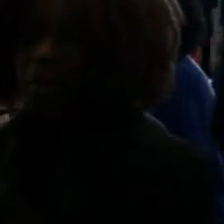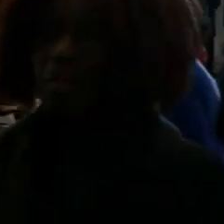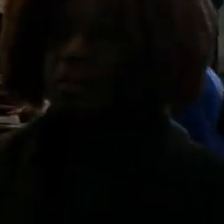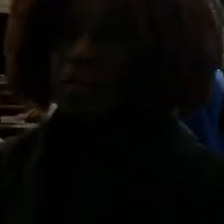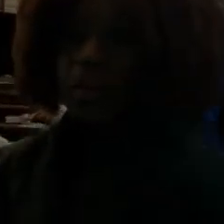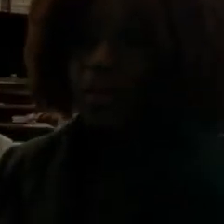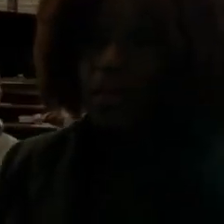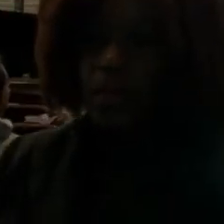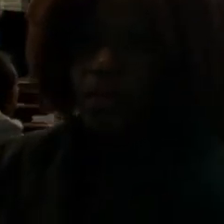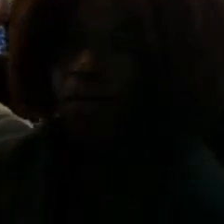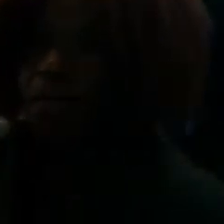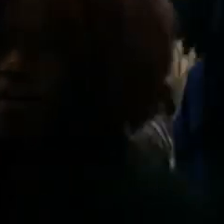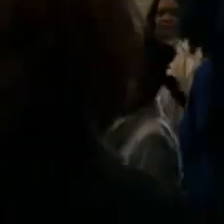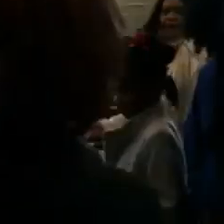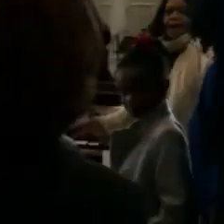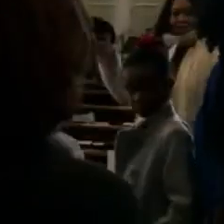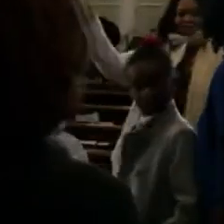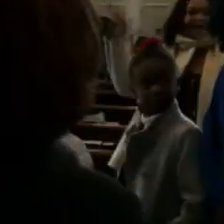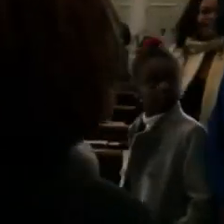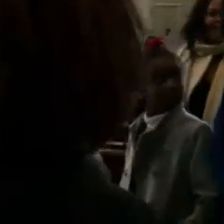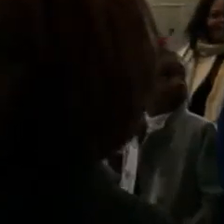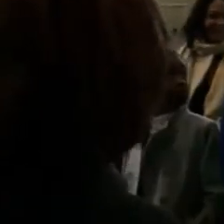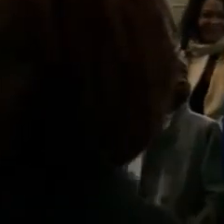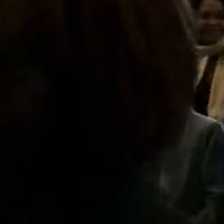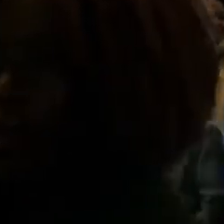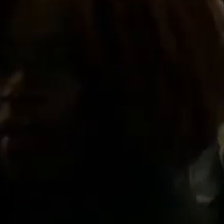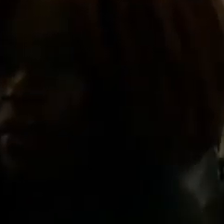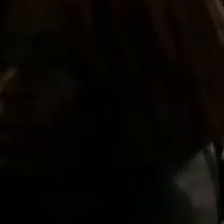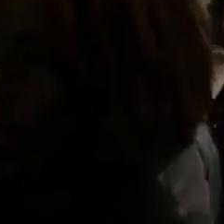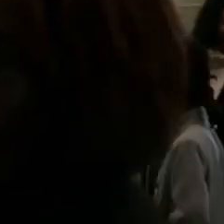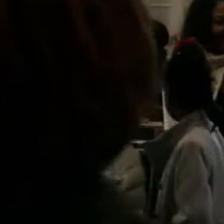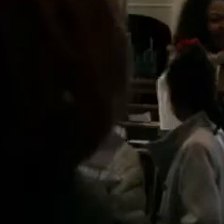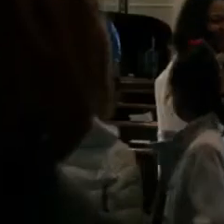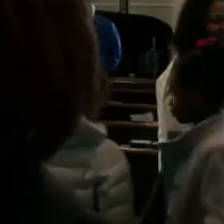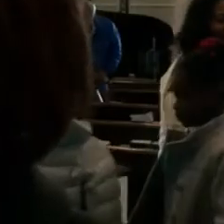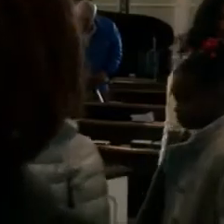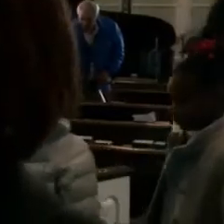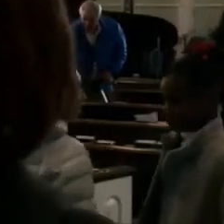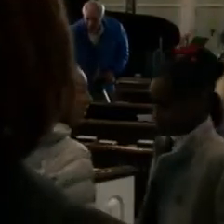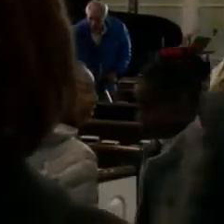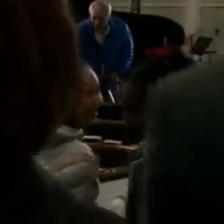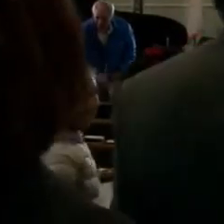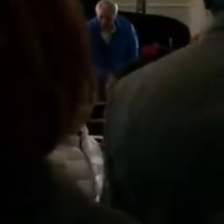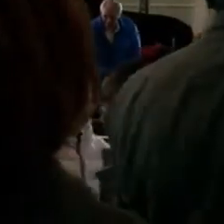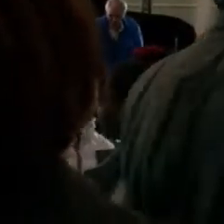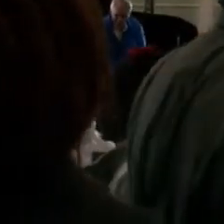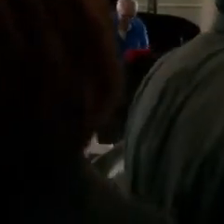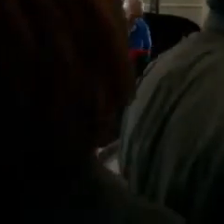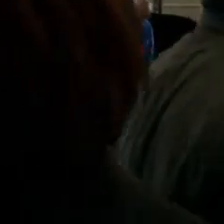he comes, riding on the clouds, shining like